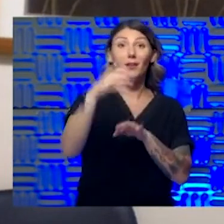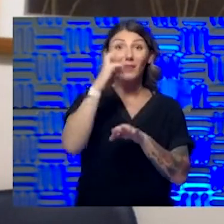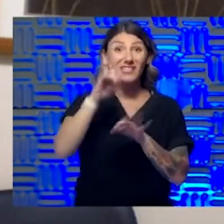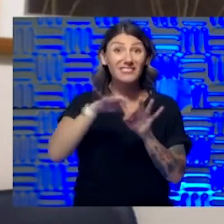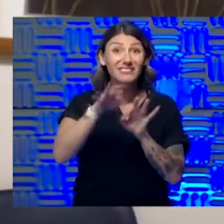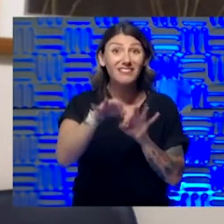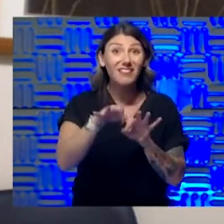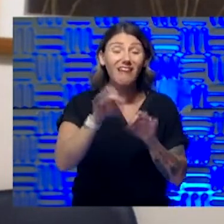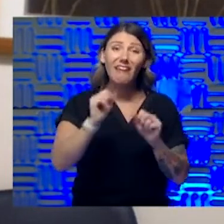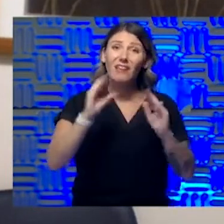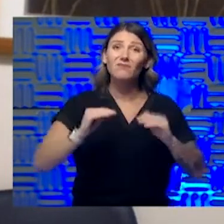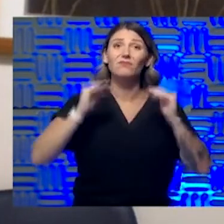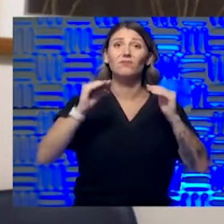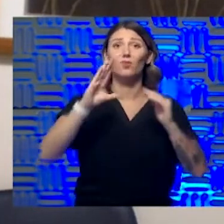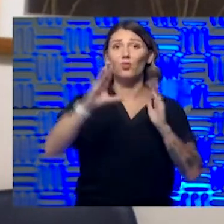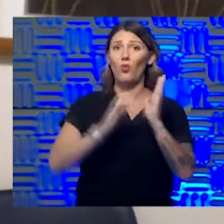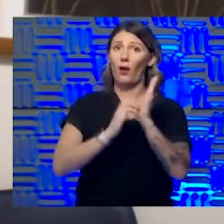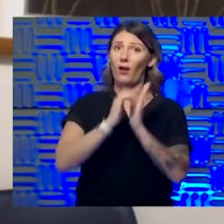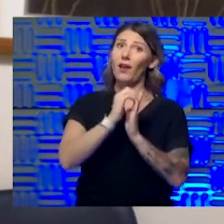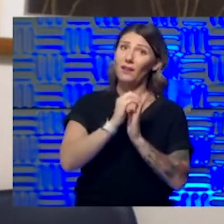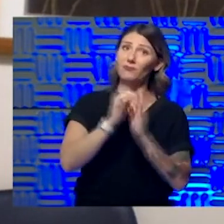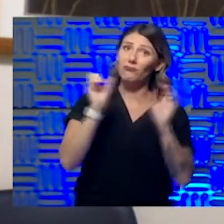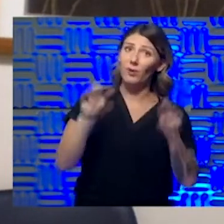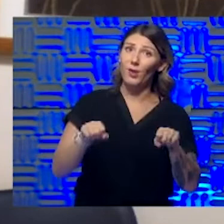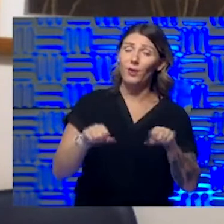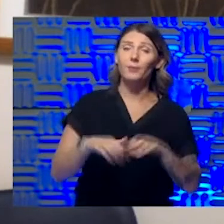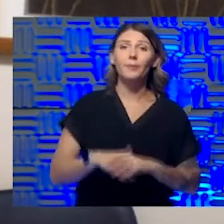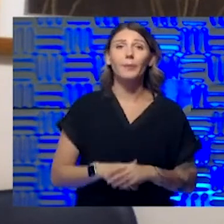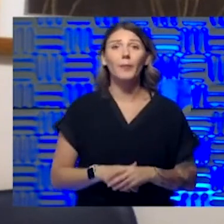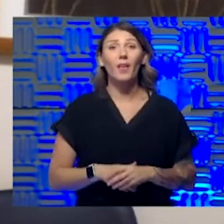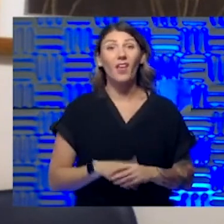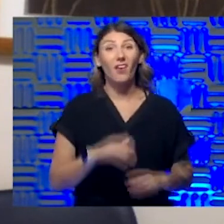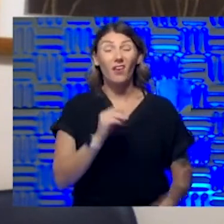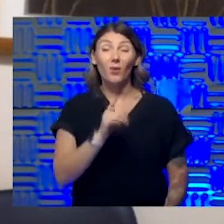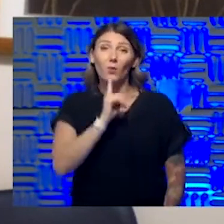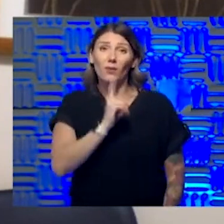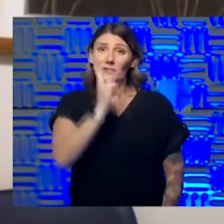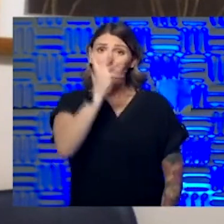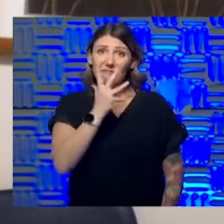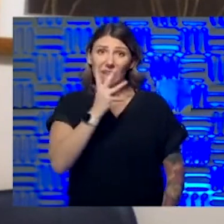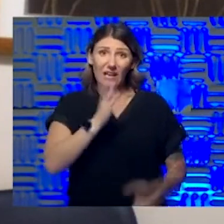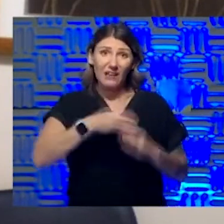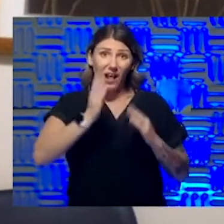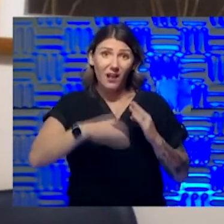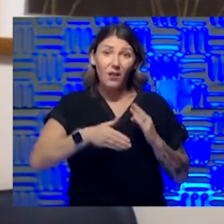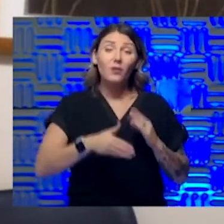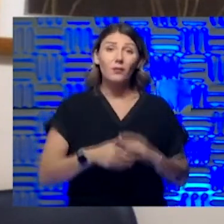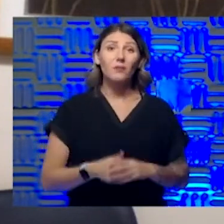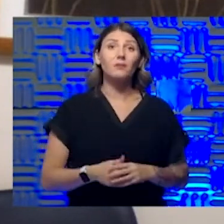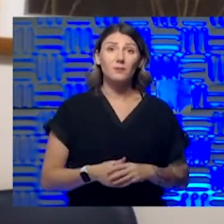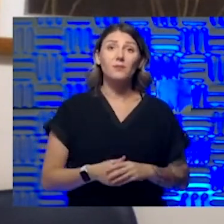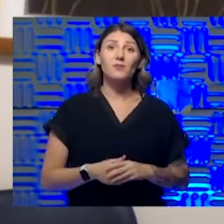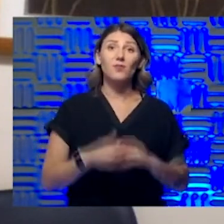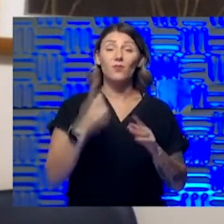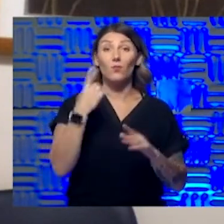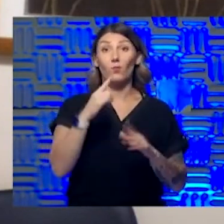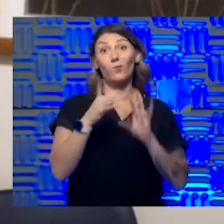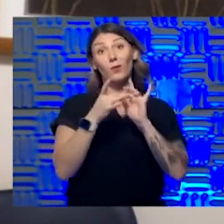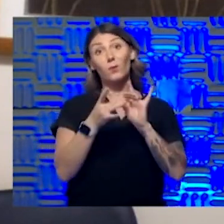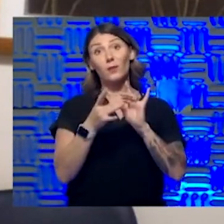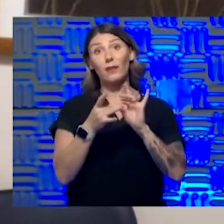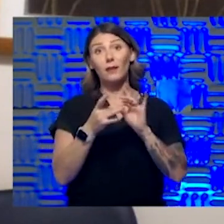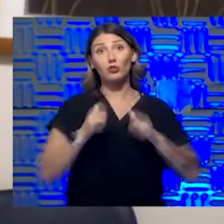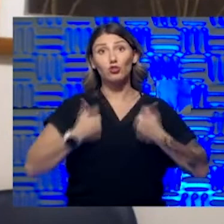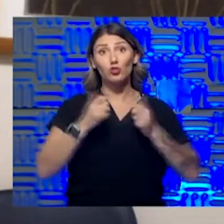really advance your cancer and have unfortunate outcomes on survival. So we'd like